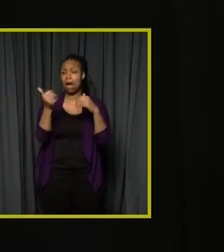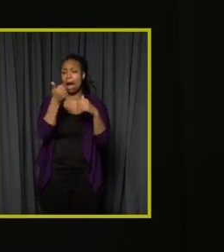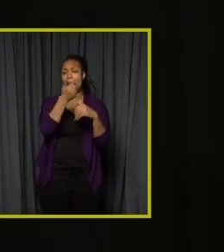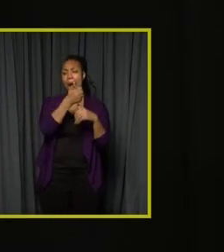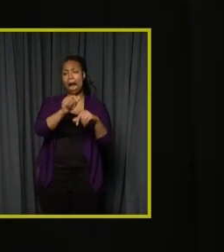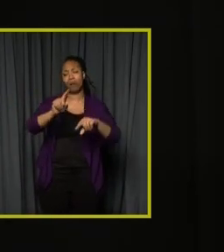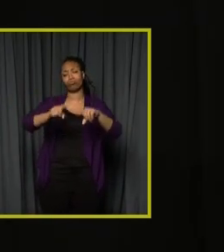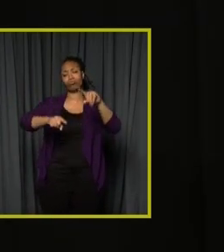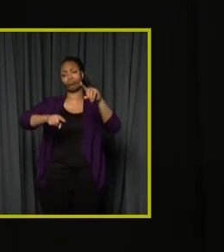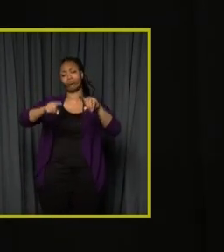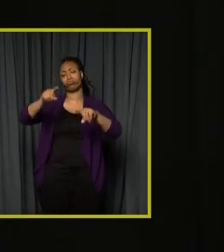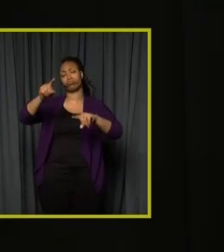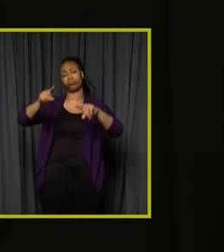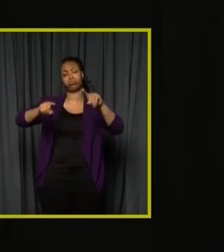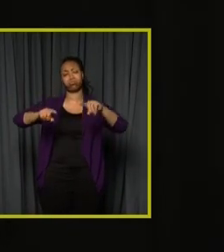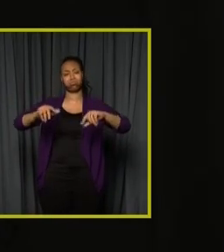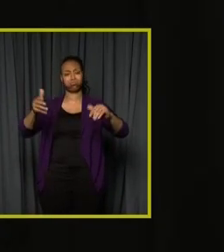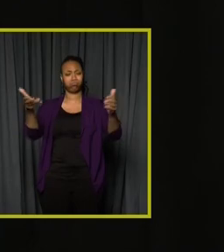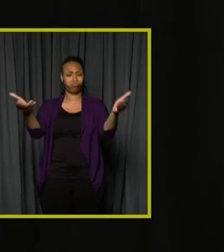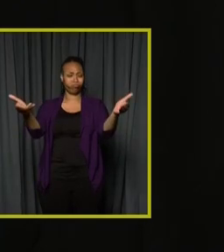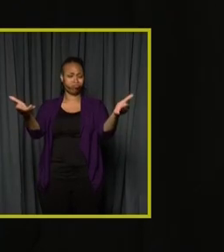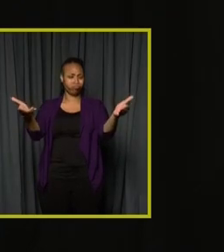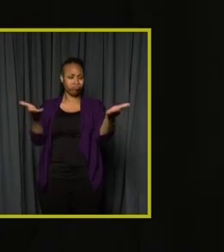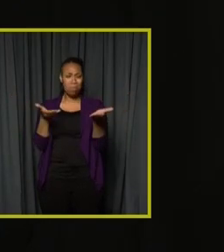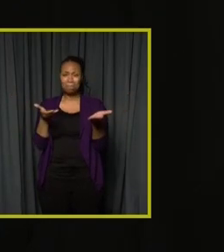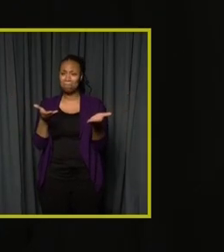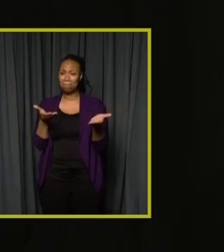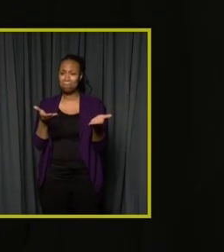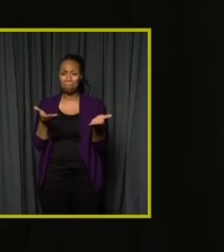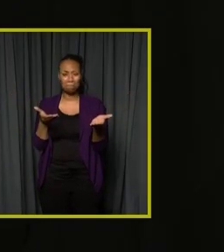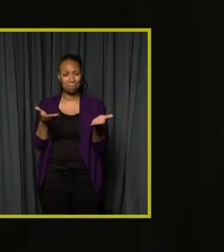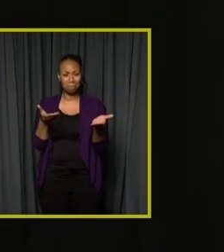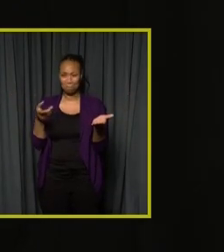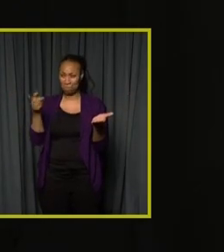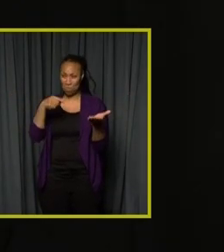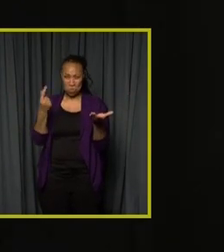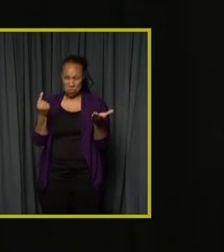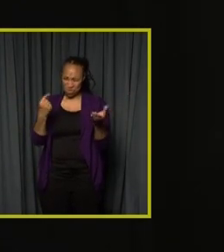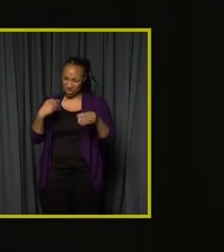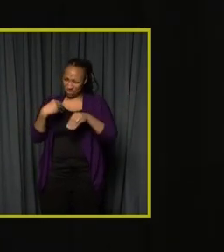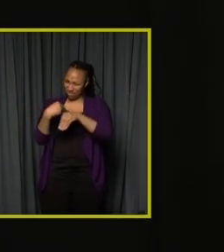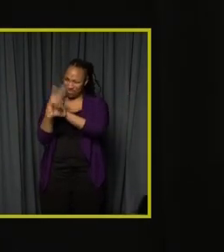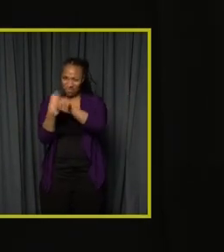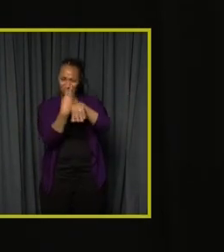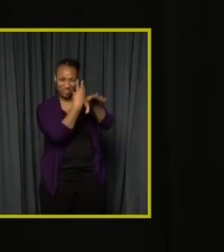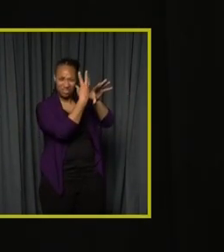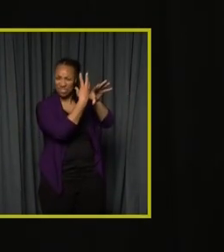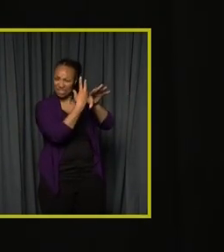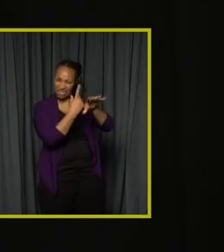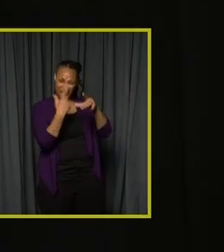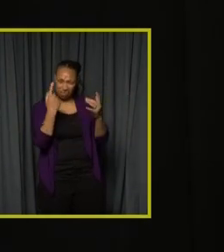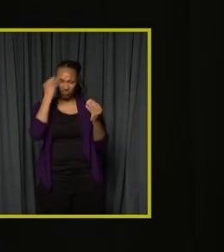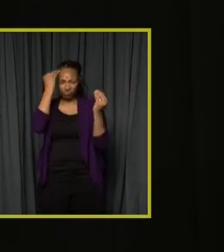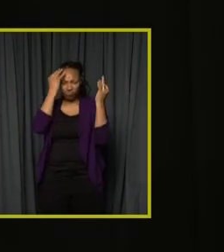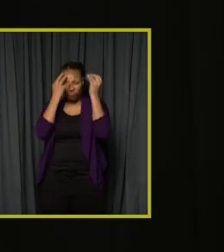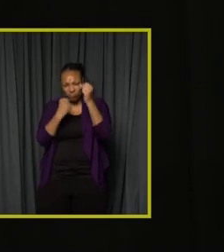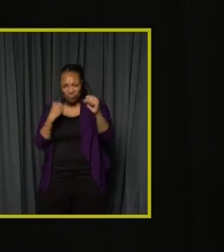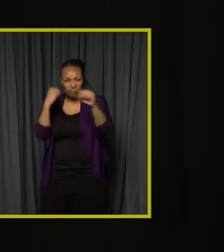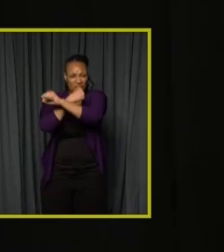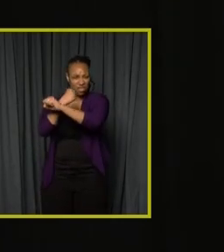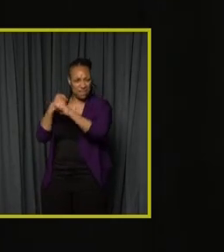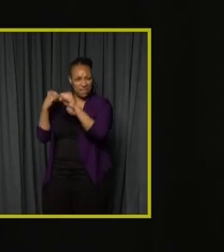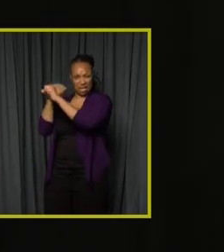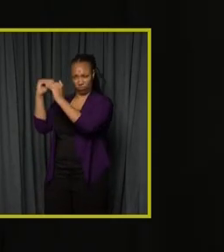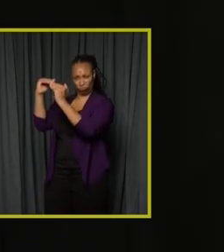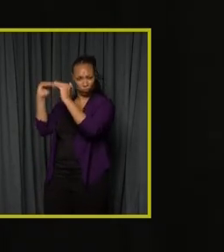and all walks of life to fight the injustice of poverty and the injustices that grow out of